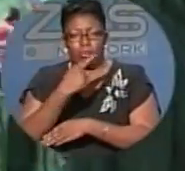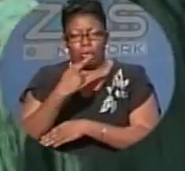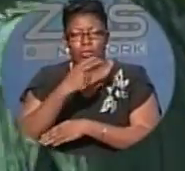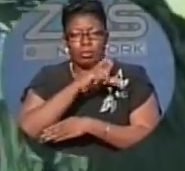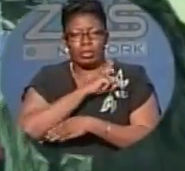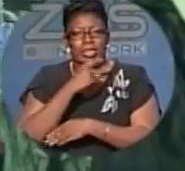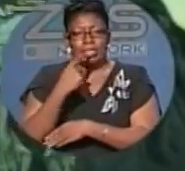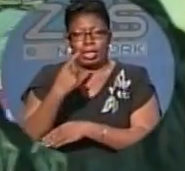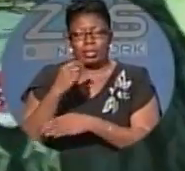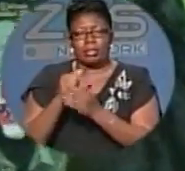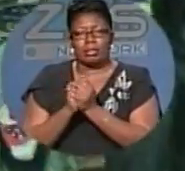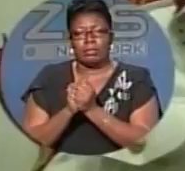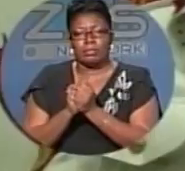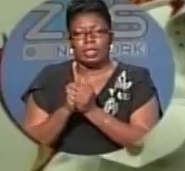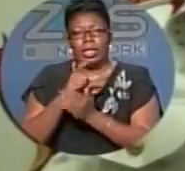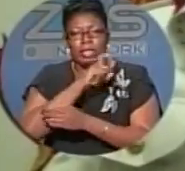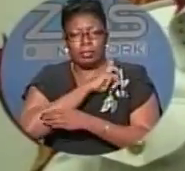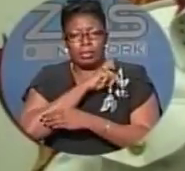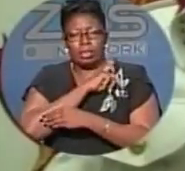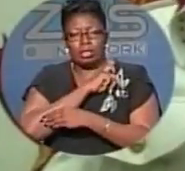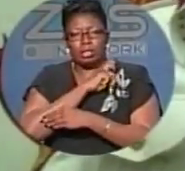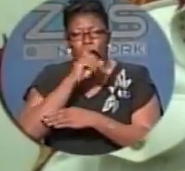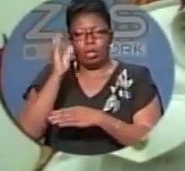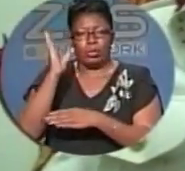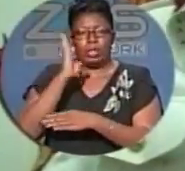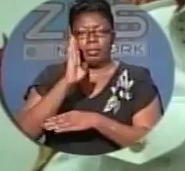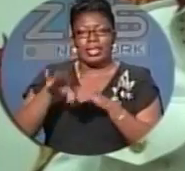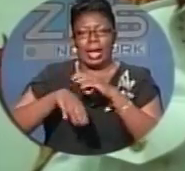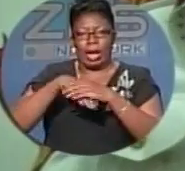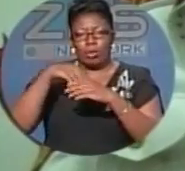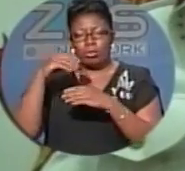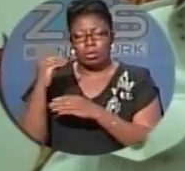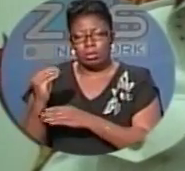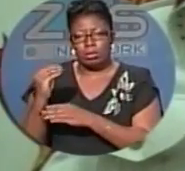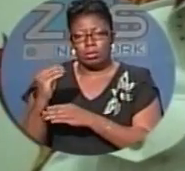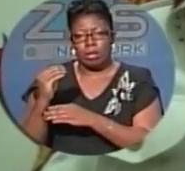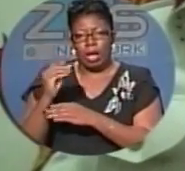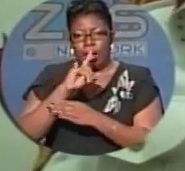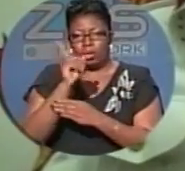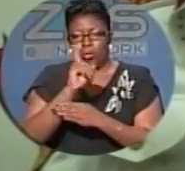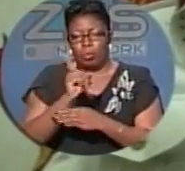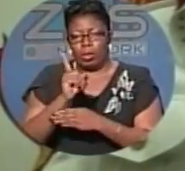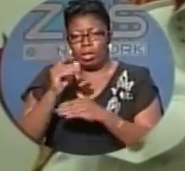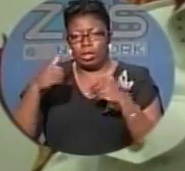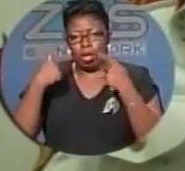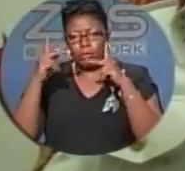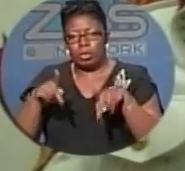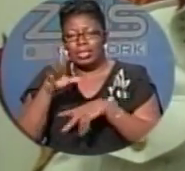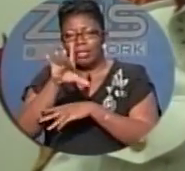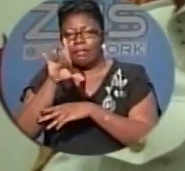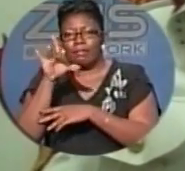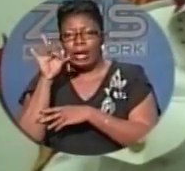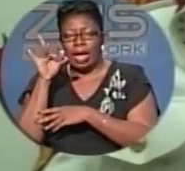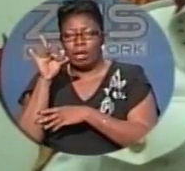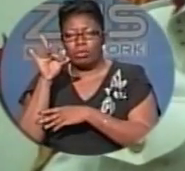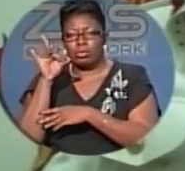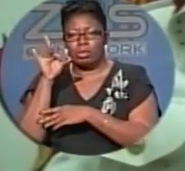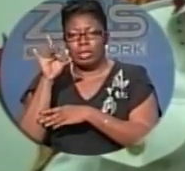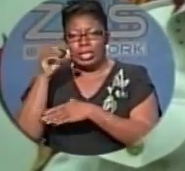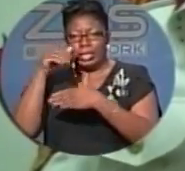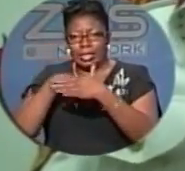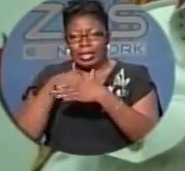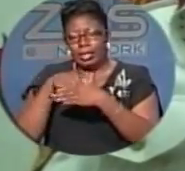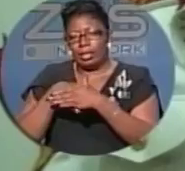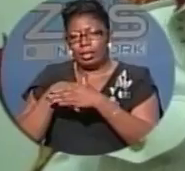culprits. That the police will be out in full force, and wherever youngsters are found engaged in such